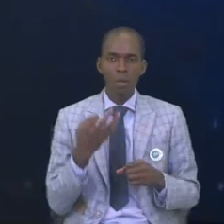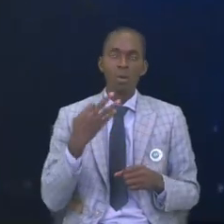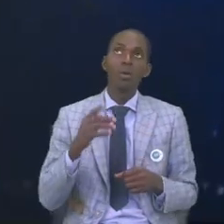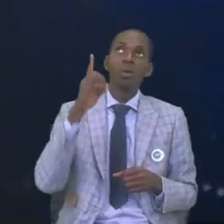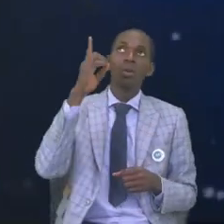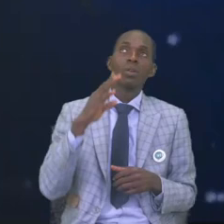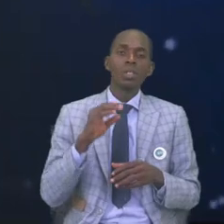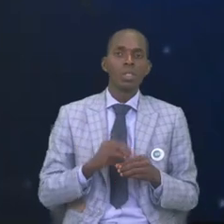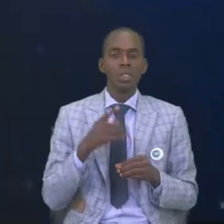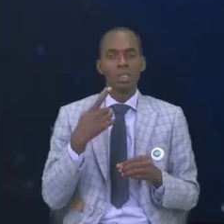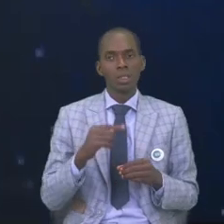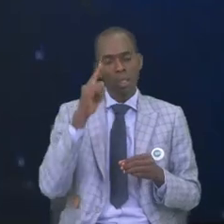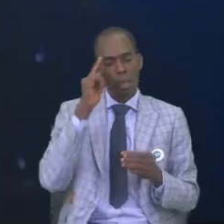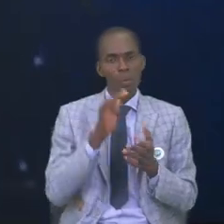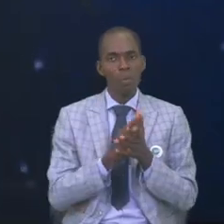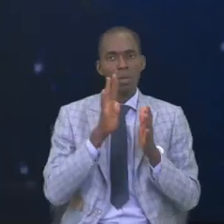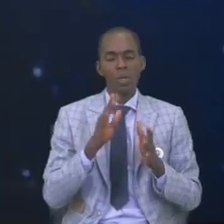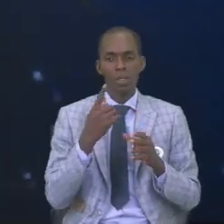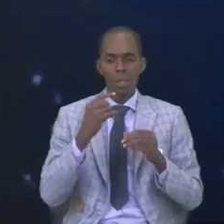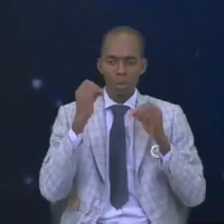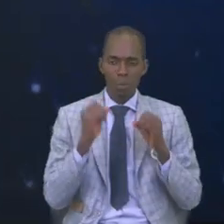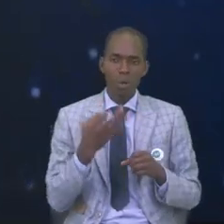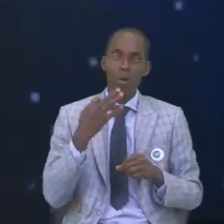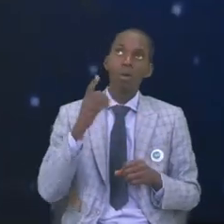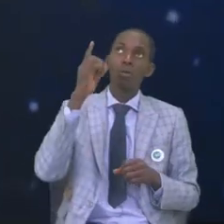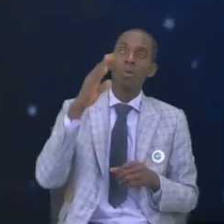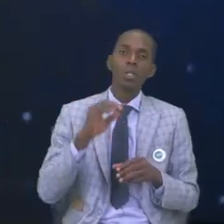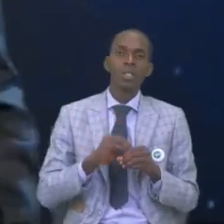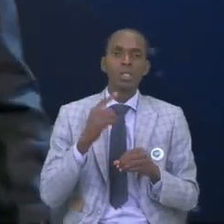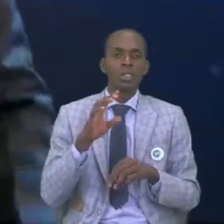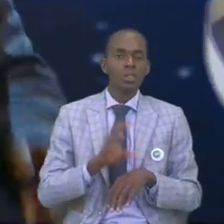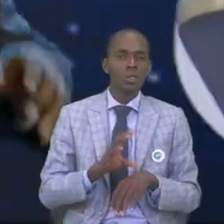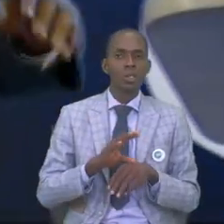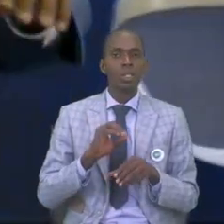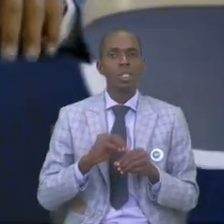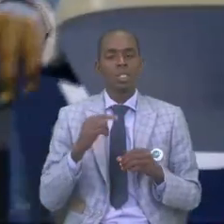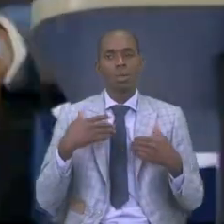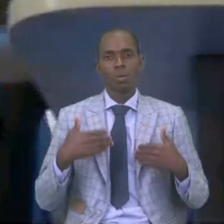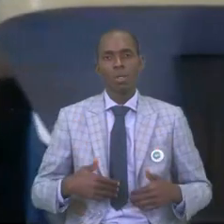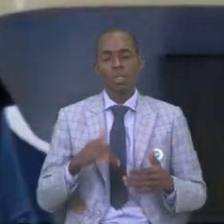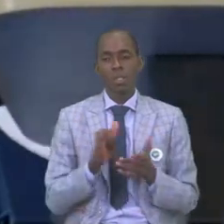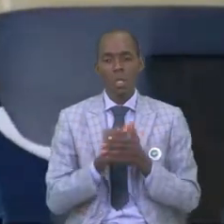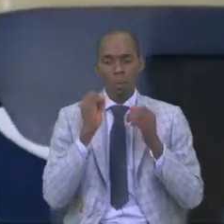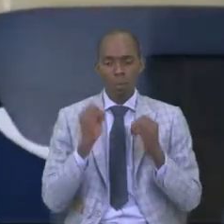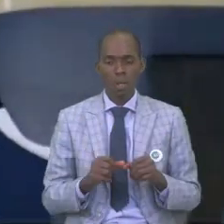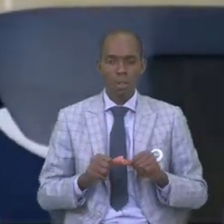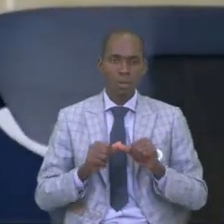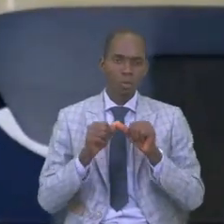the believer, the power of God in the church, in the body, that power still continues